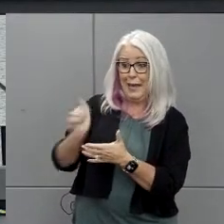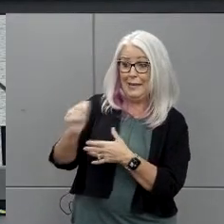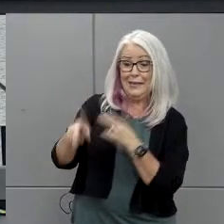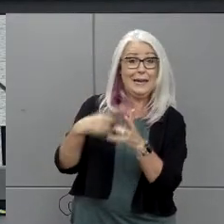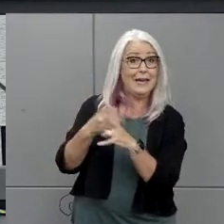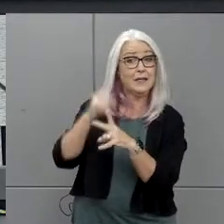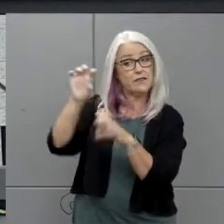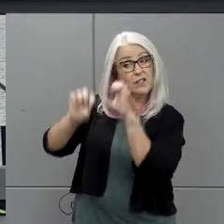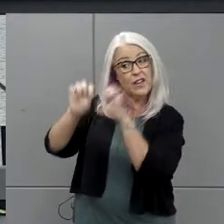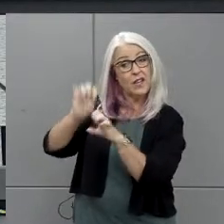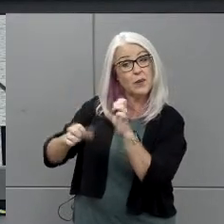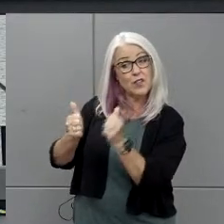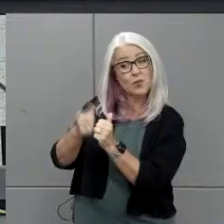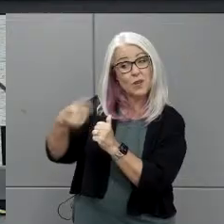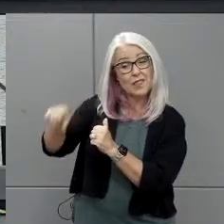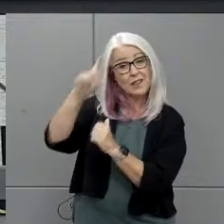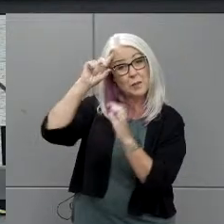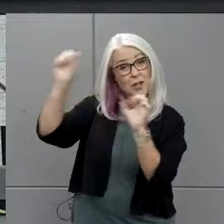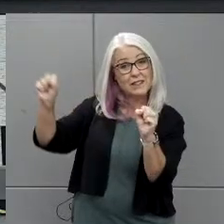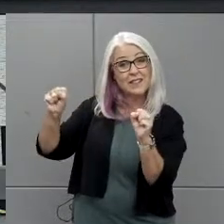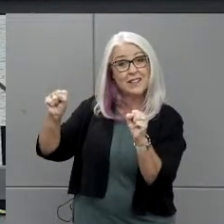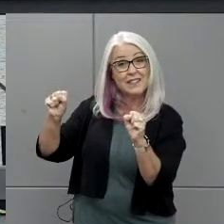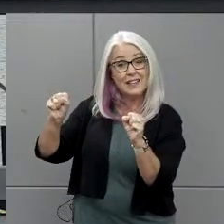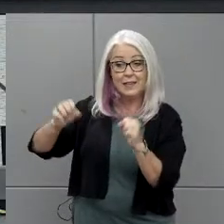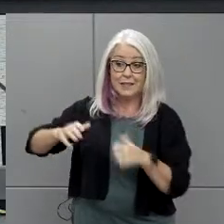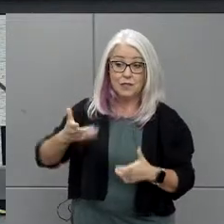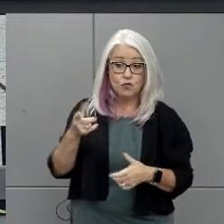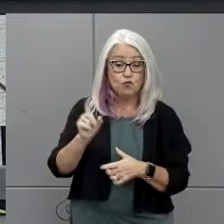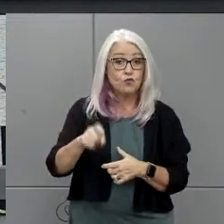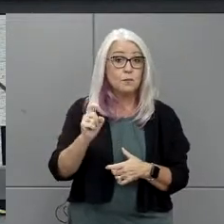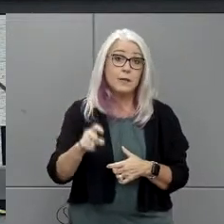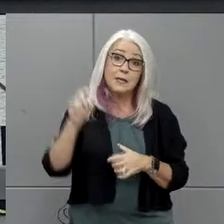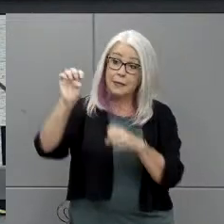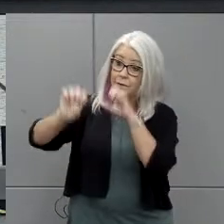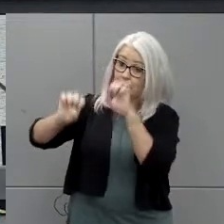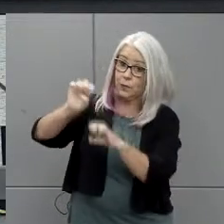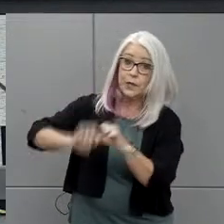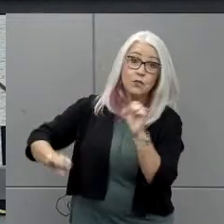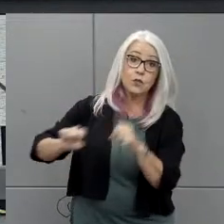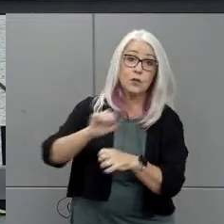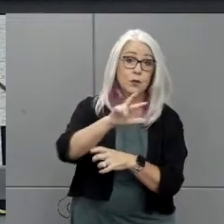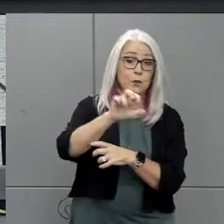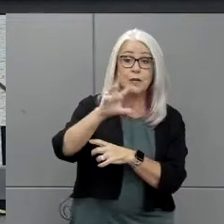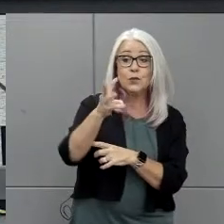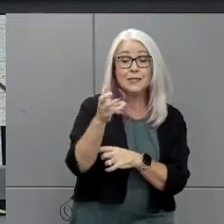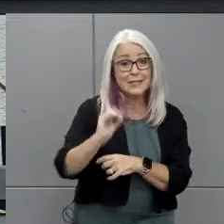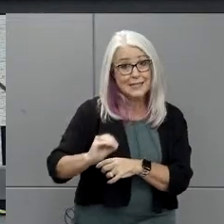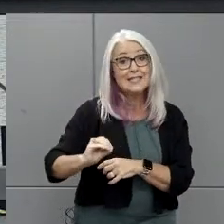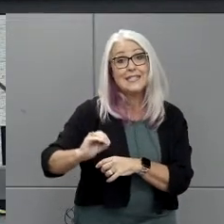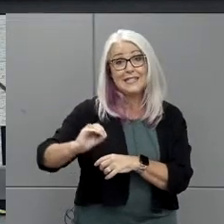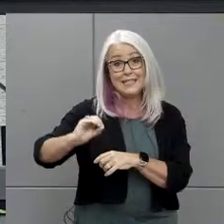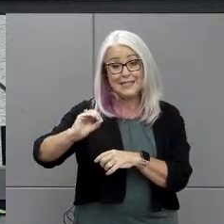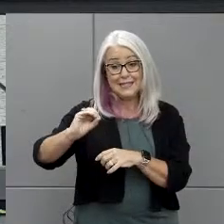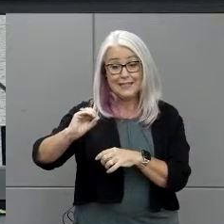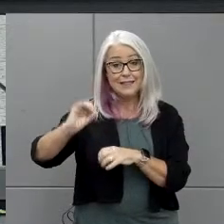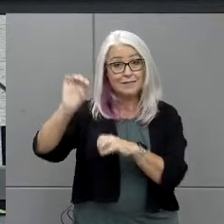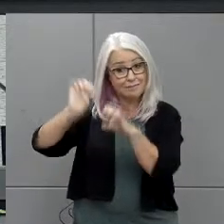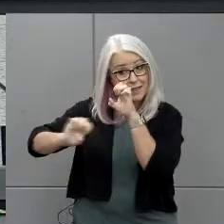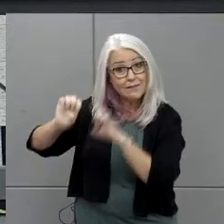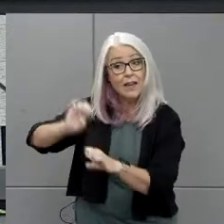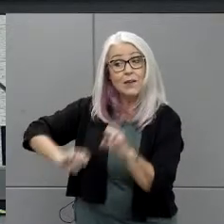before with this, and it should be one that's basically a 360 eval.